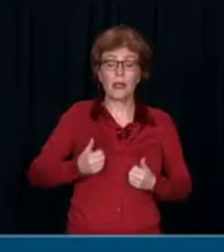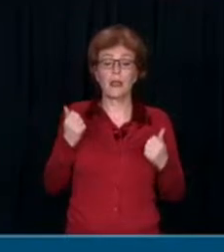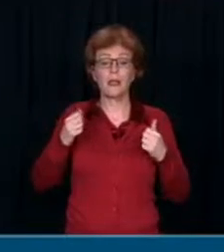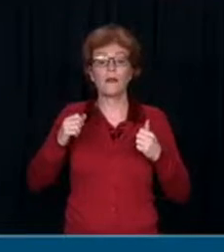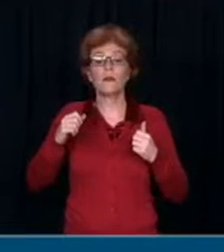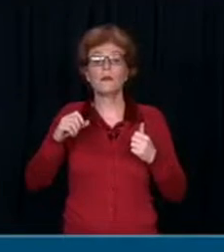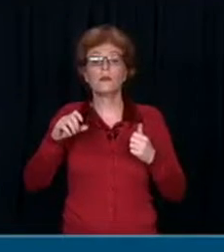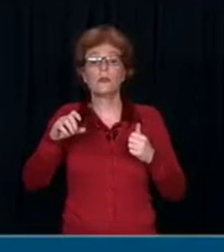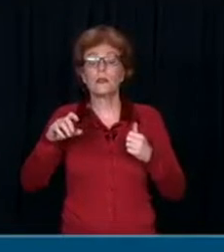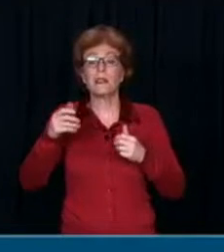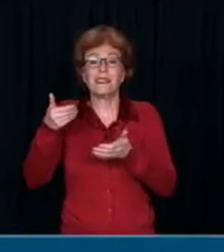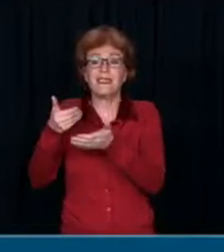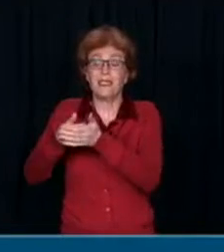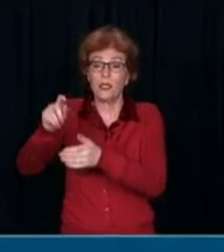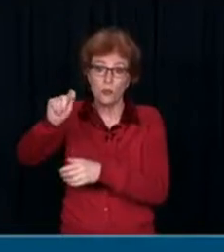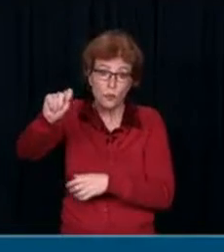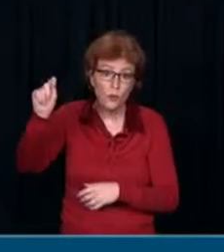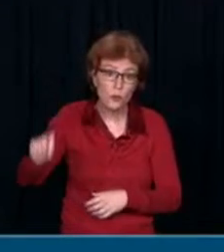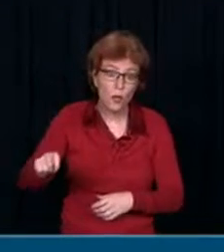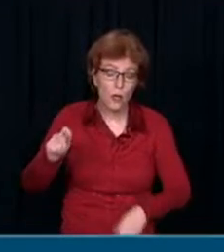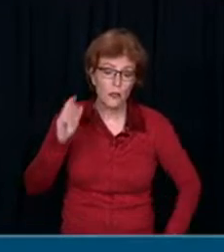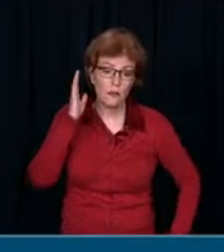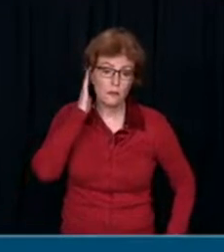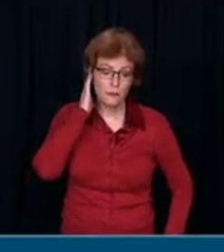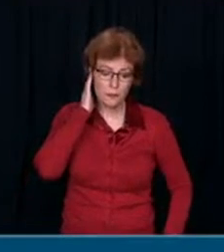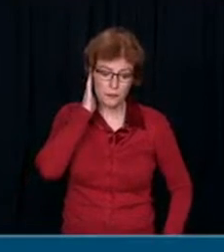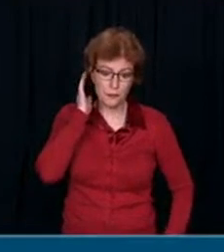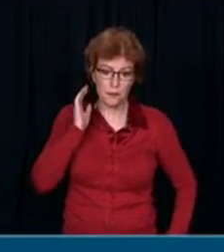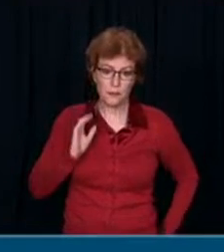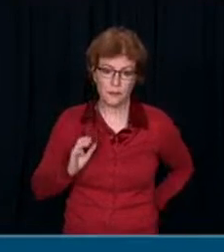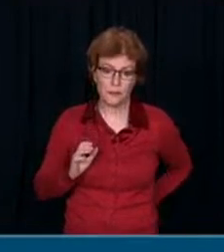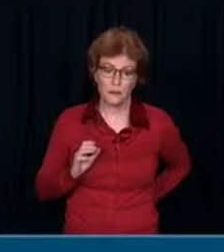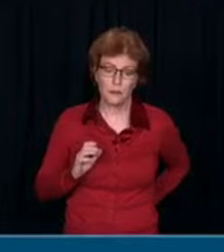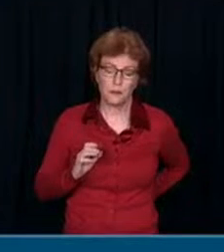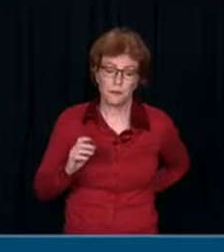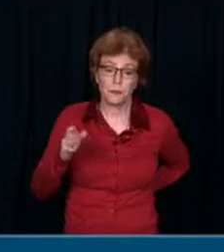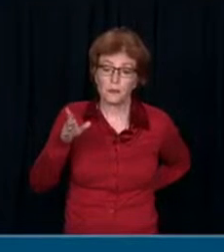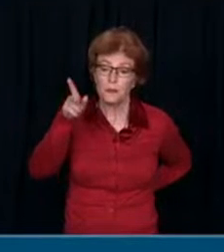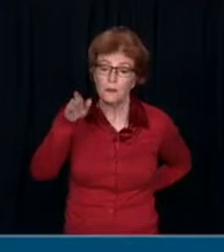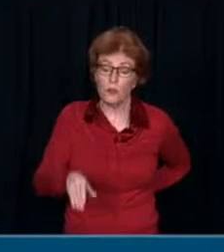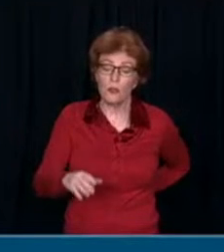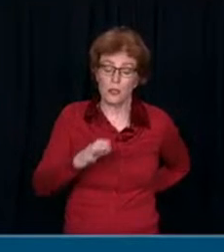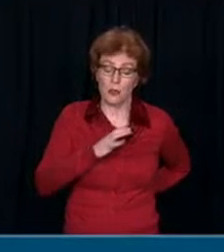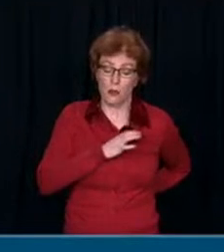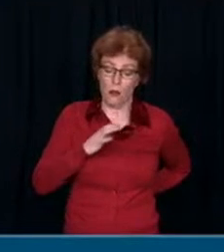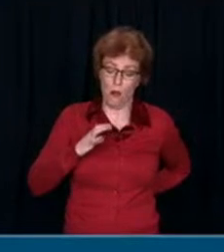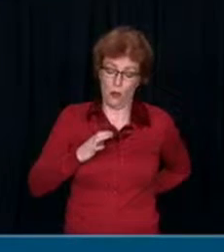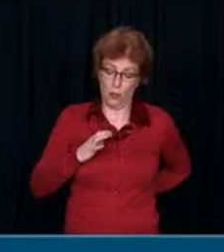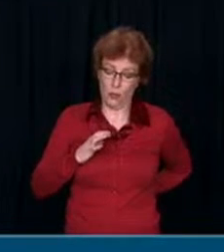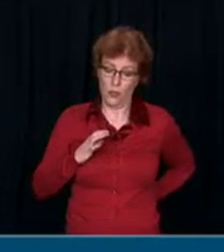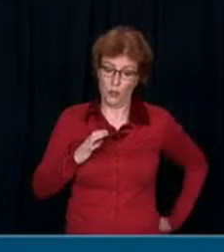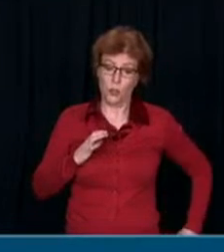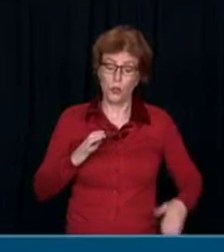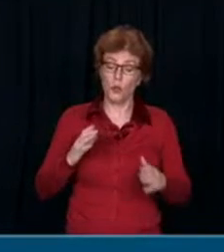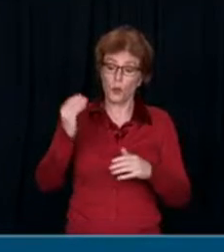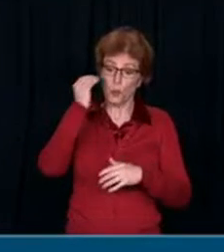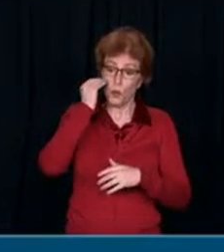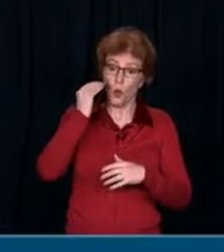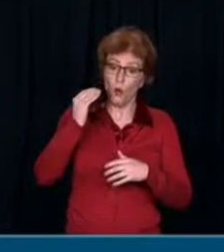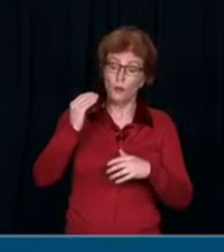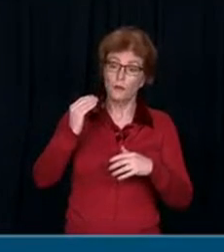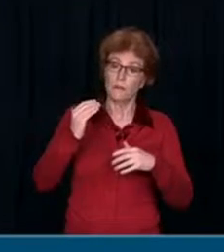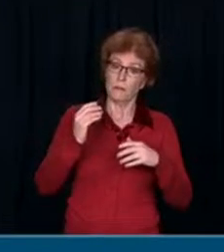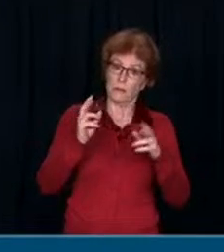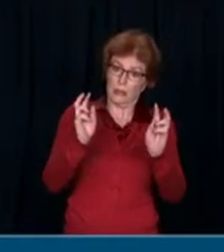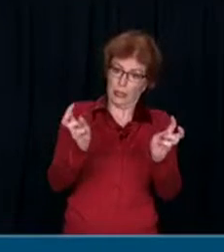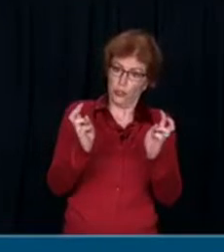Valley, close to Tucson. What we need is someone in Congress that knows the issues